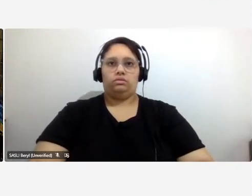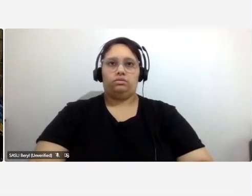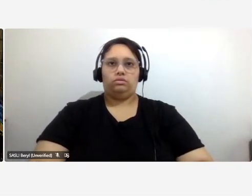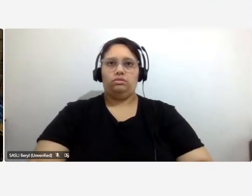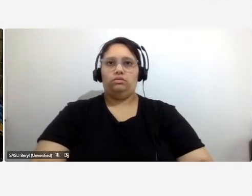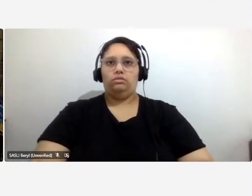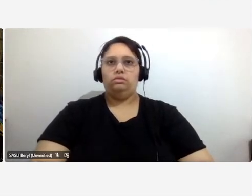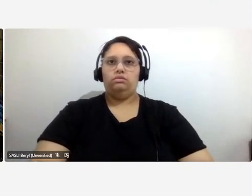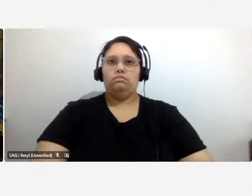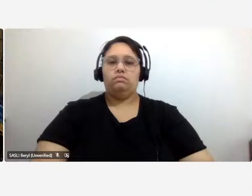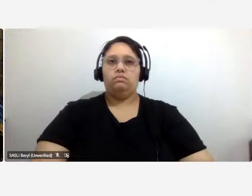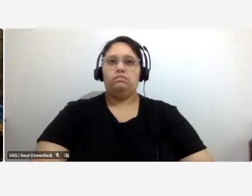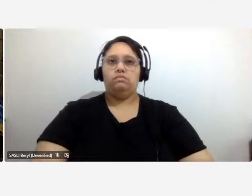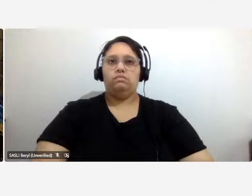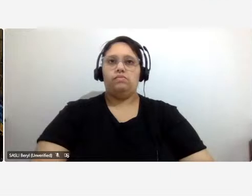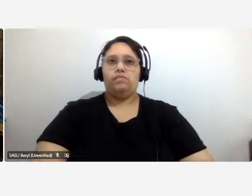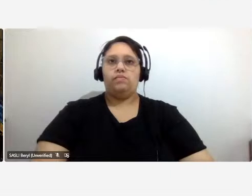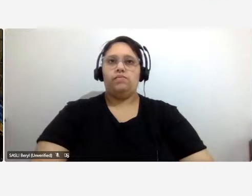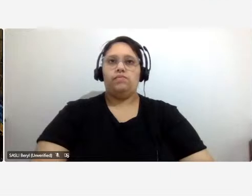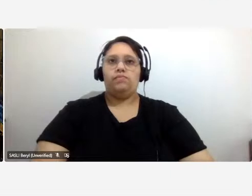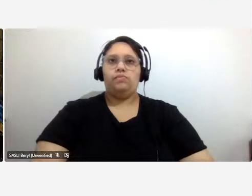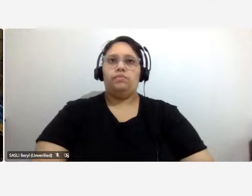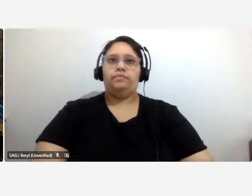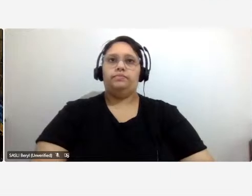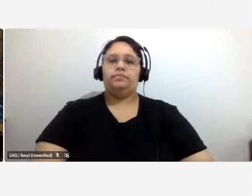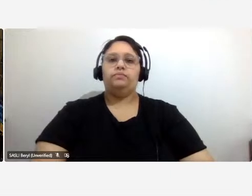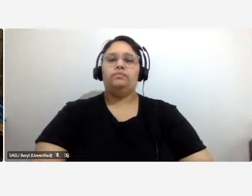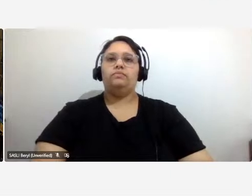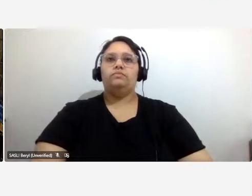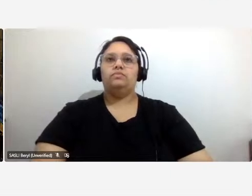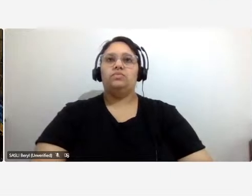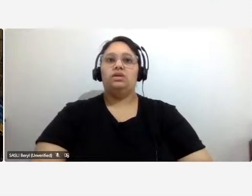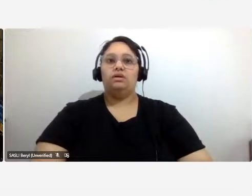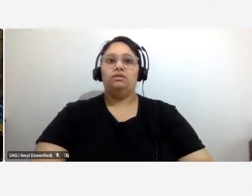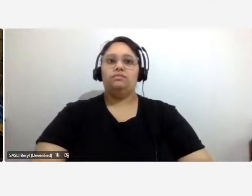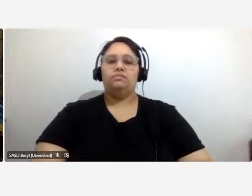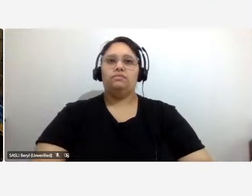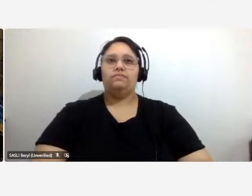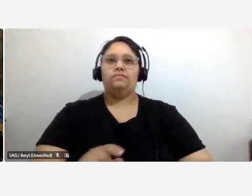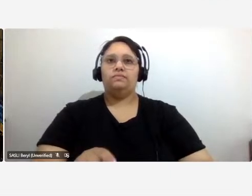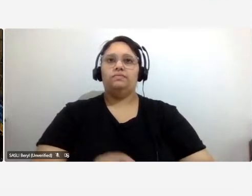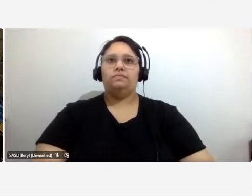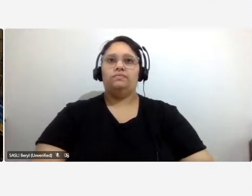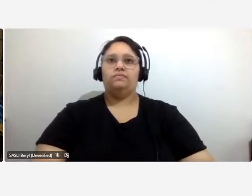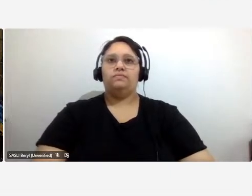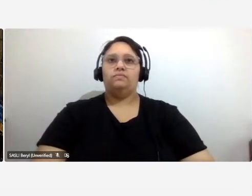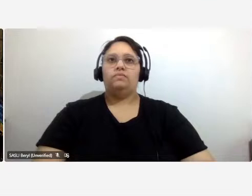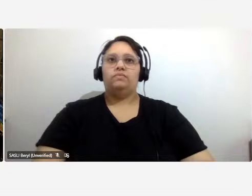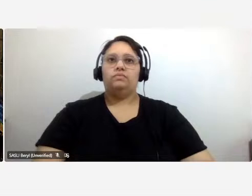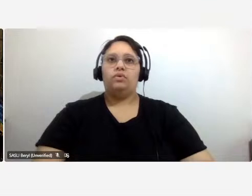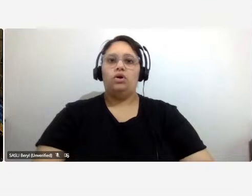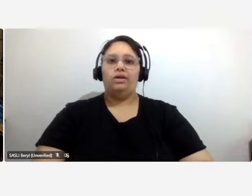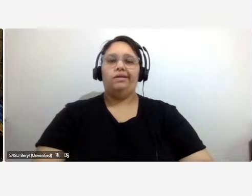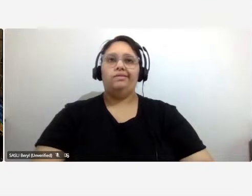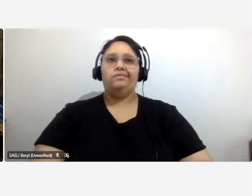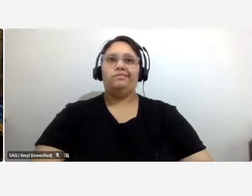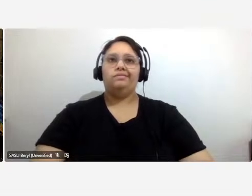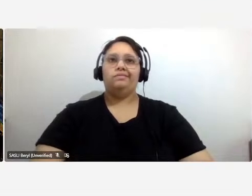Thank you, HOD. Just on the two consultants for museums, Katie Mooney and Jolene Young Heritage